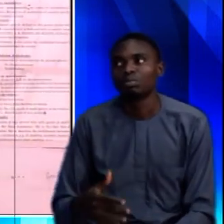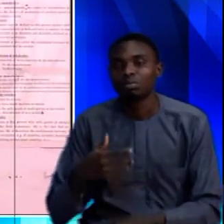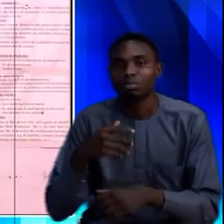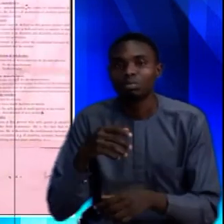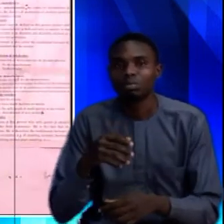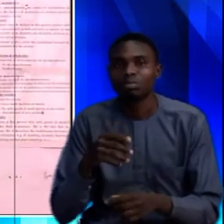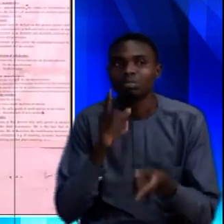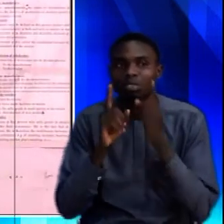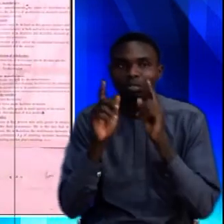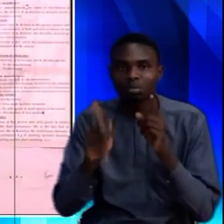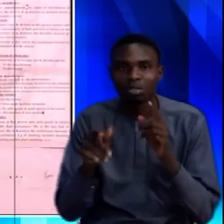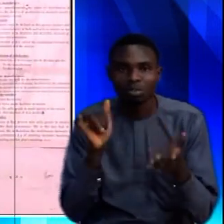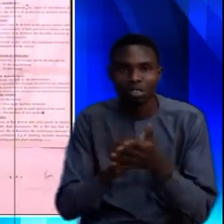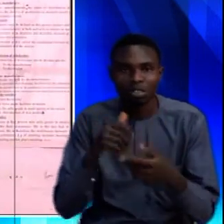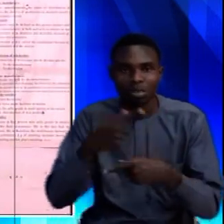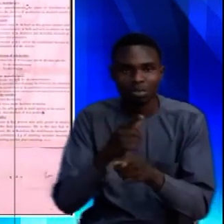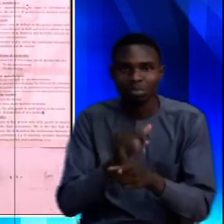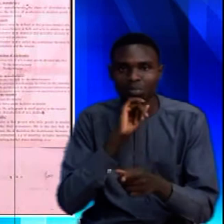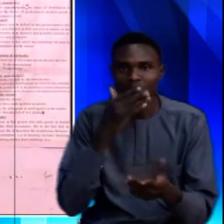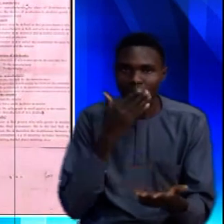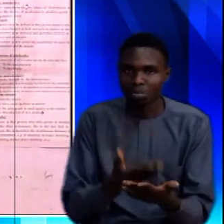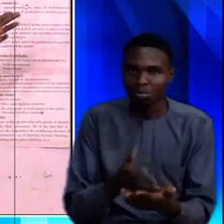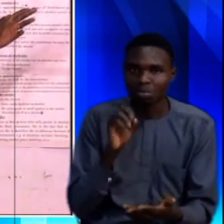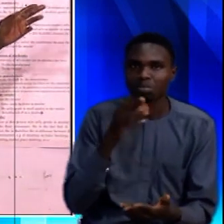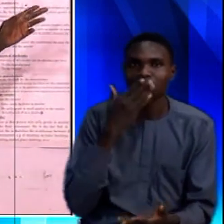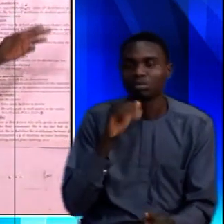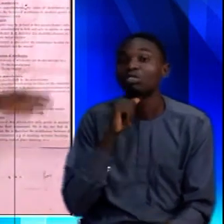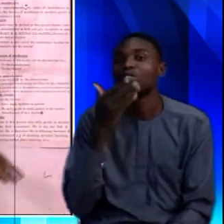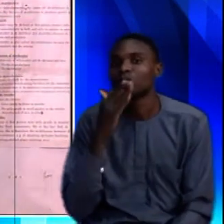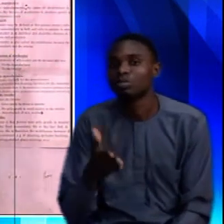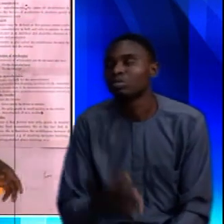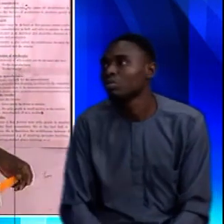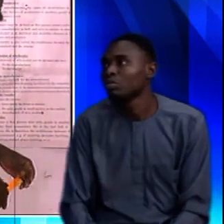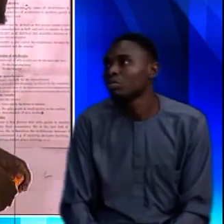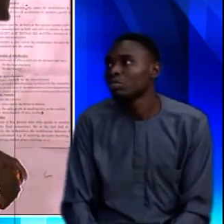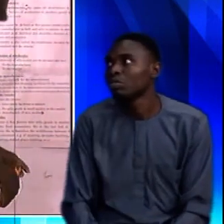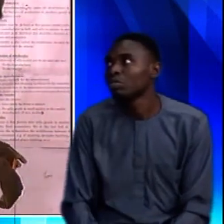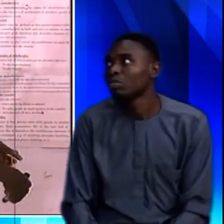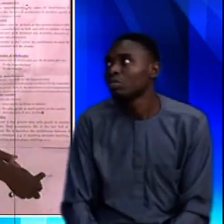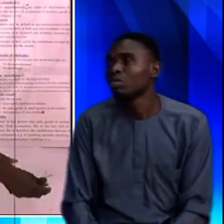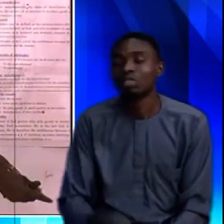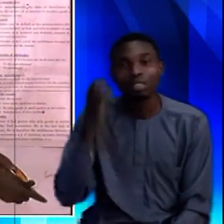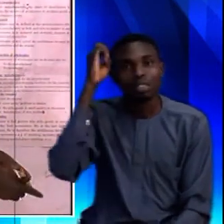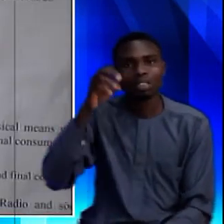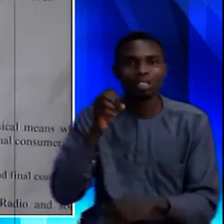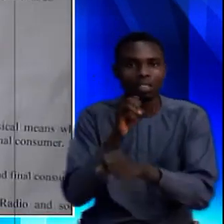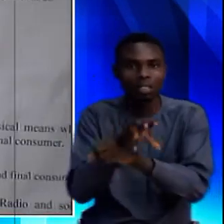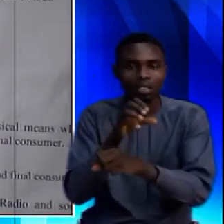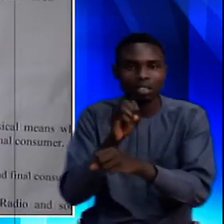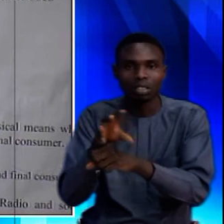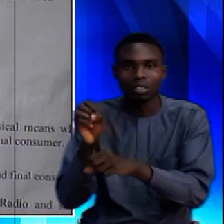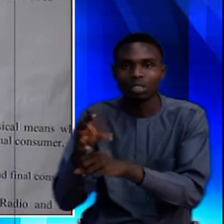is good or this product is not good. Are we together? Then he also advised the consumer.